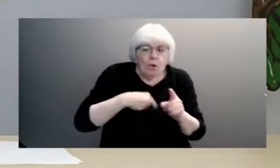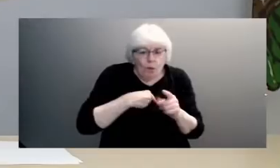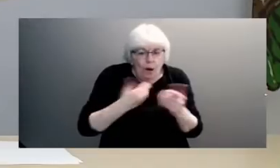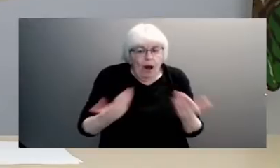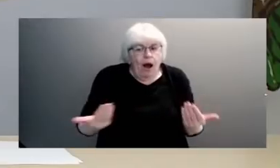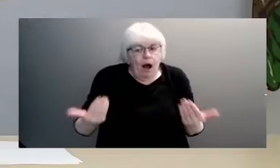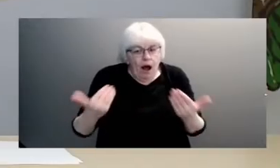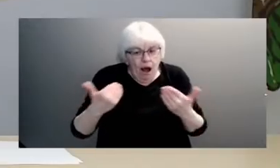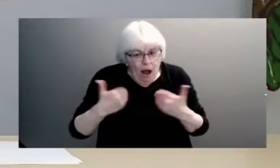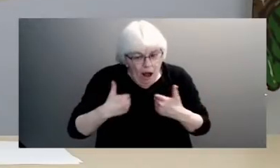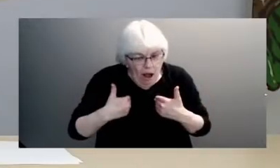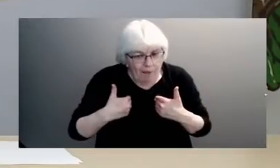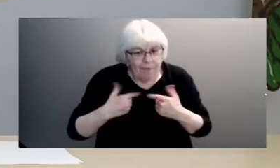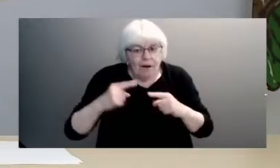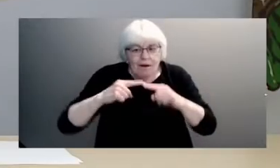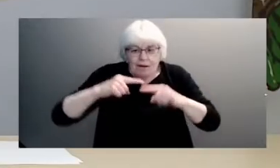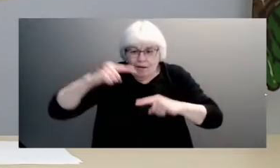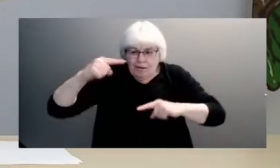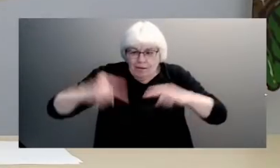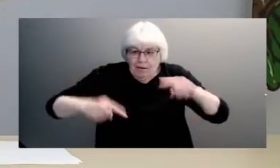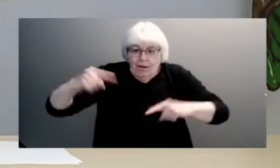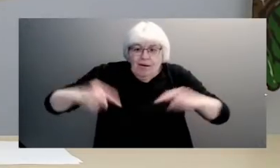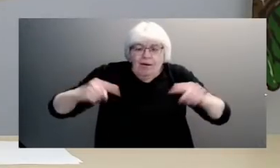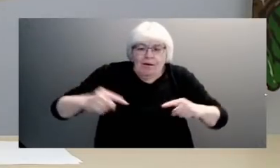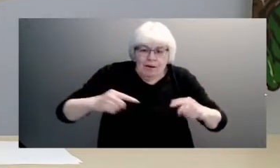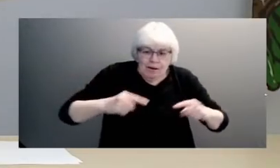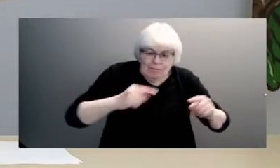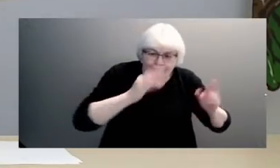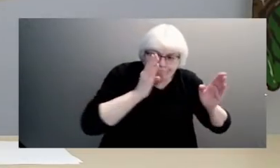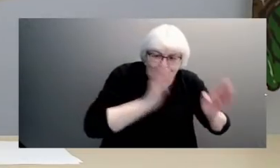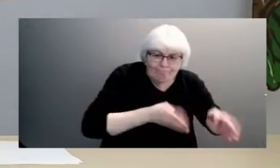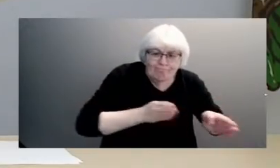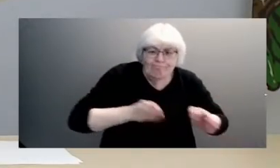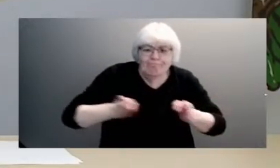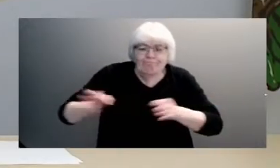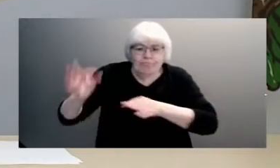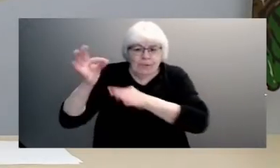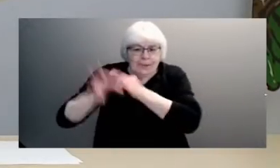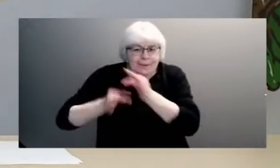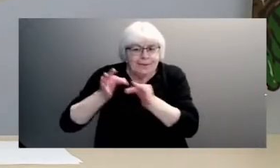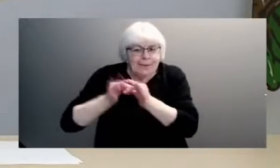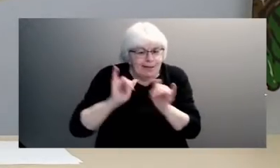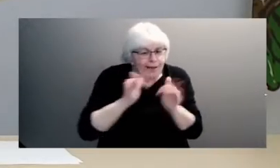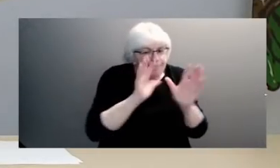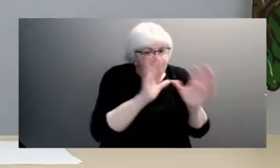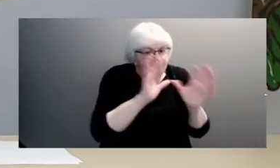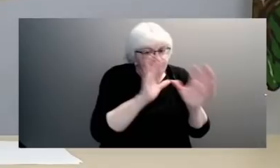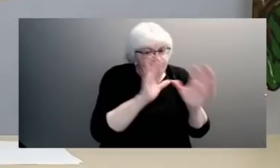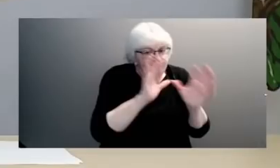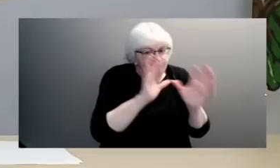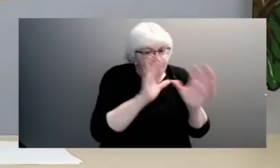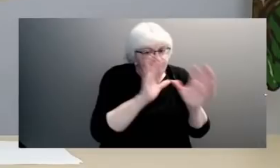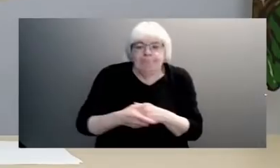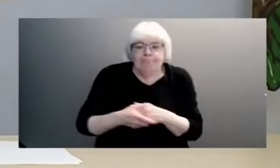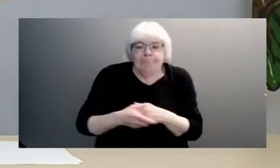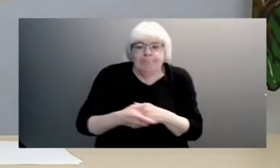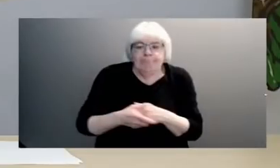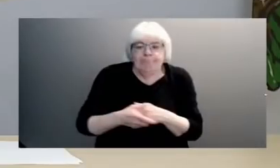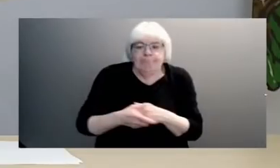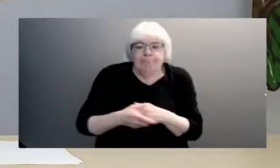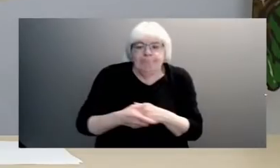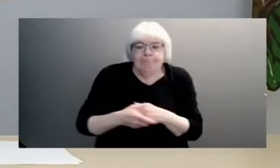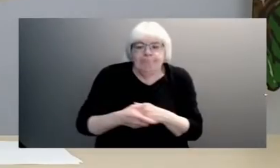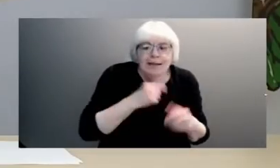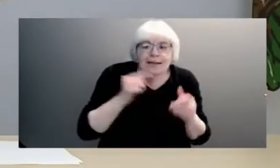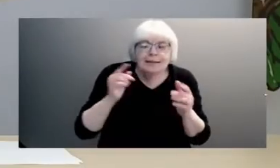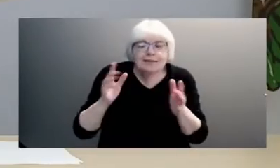at ways to take pressure off the testing clinic, for instance, and I think this will be coming out later